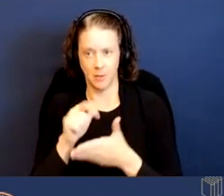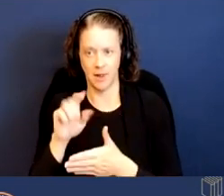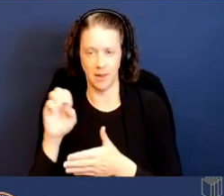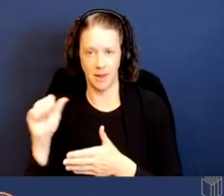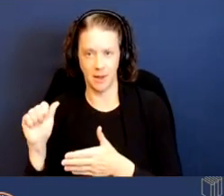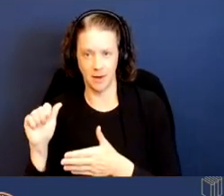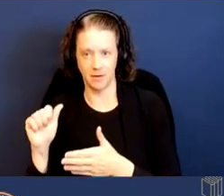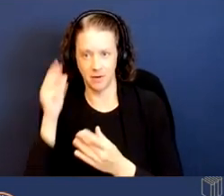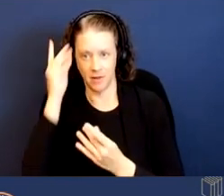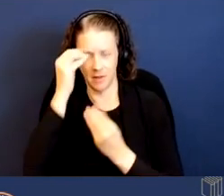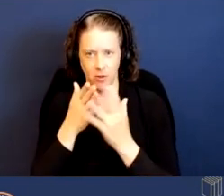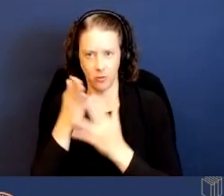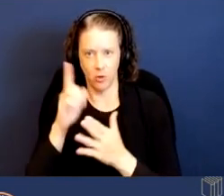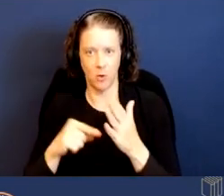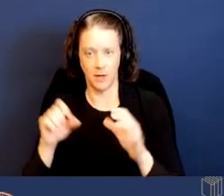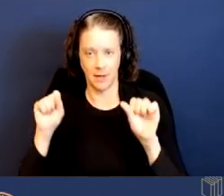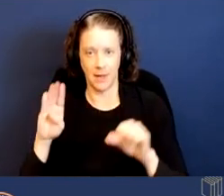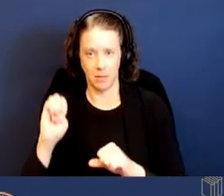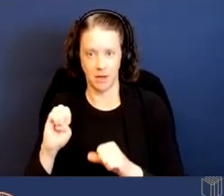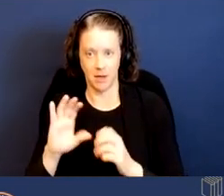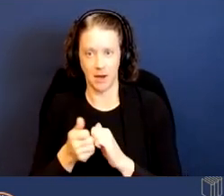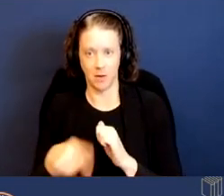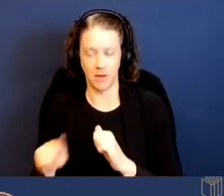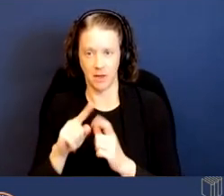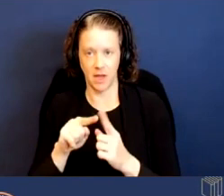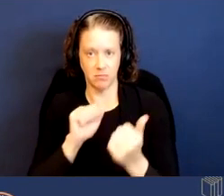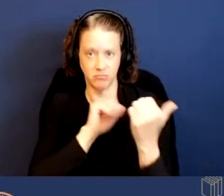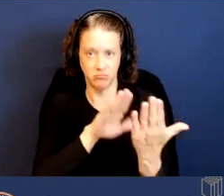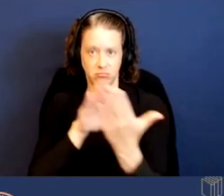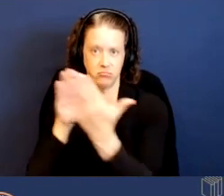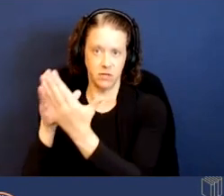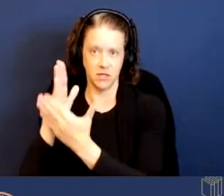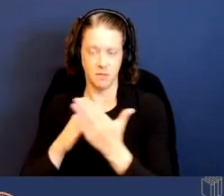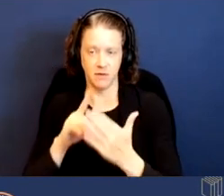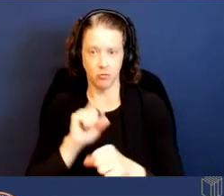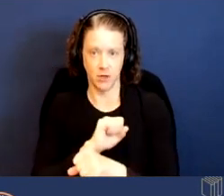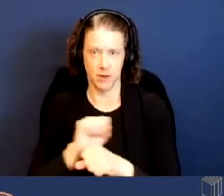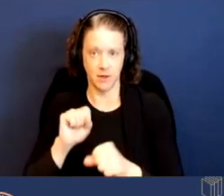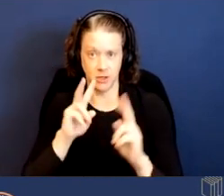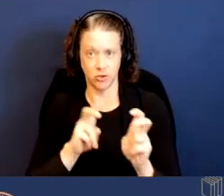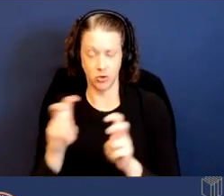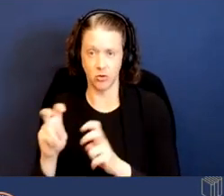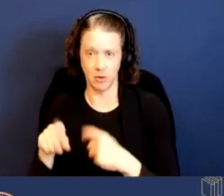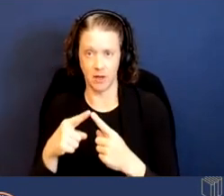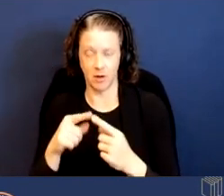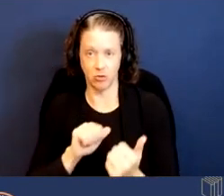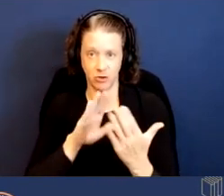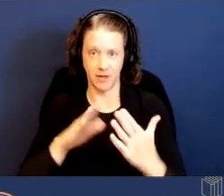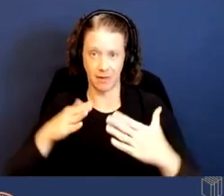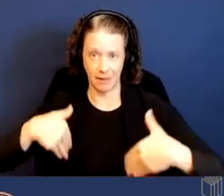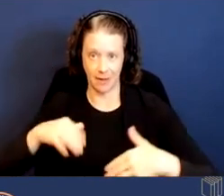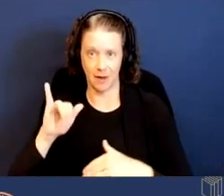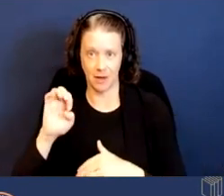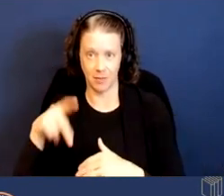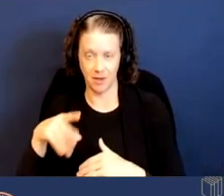through what can be and how can they tackle some of the issues, very real issues about having addressing late IEPs and addressing